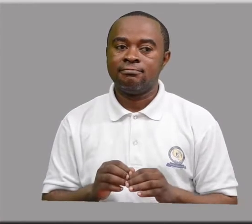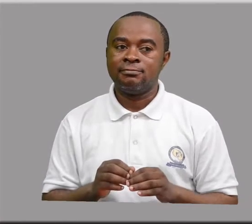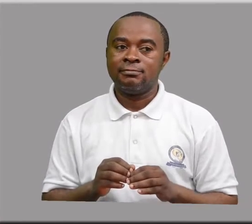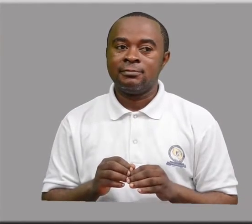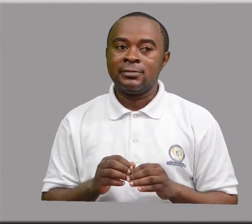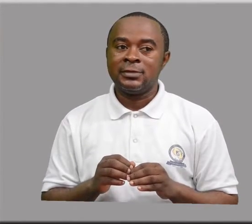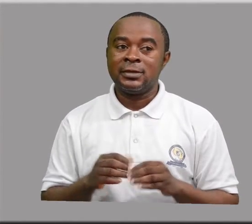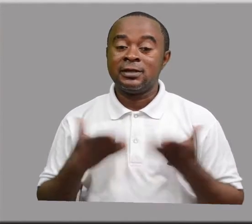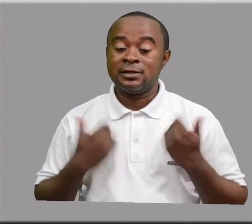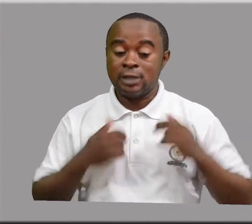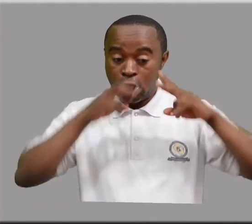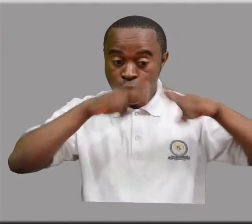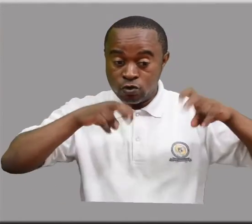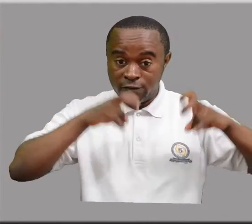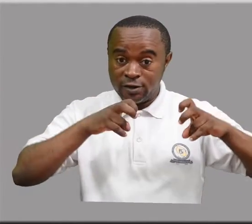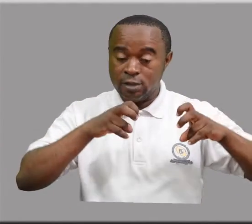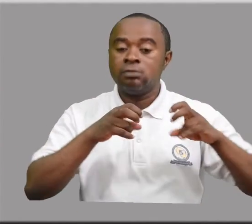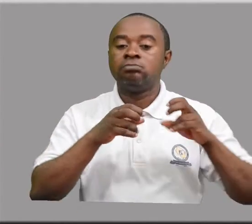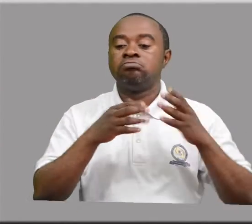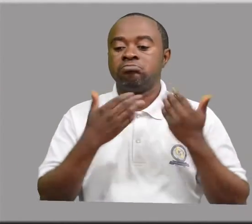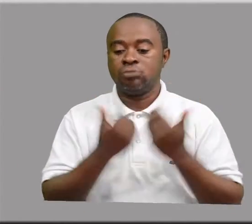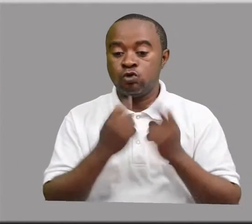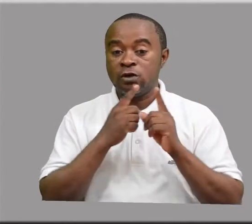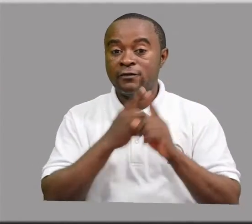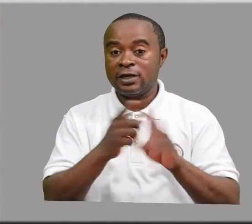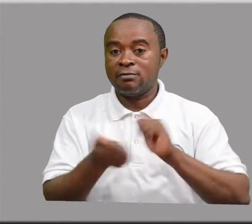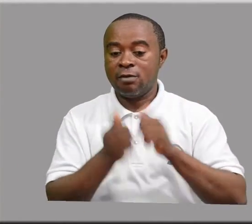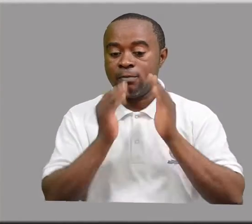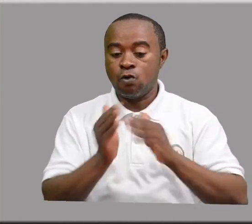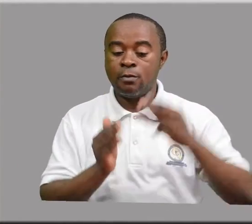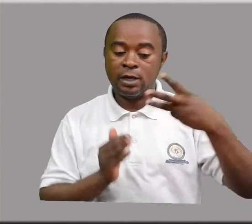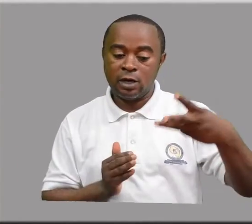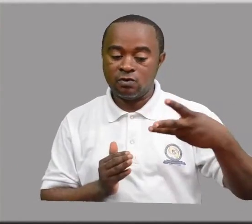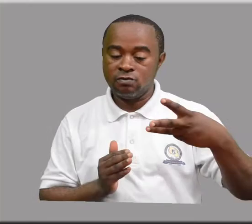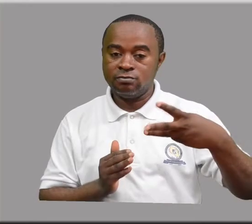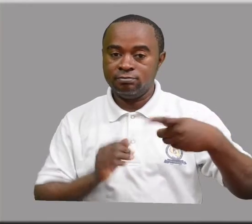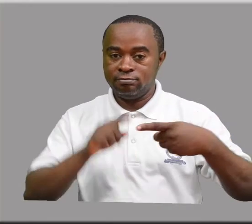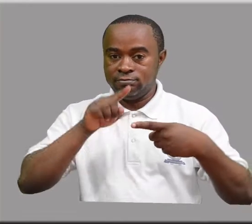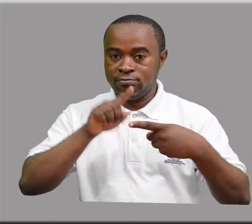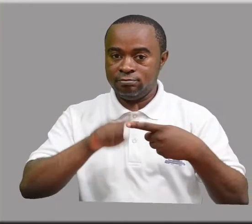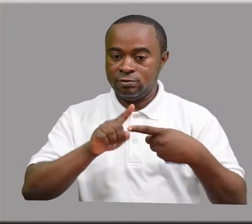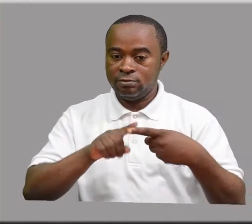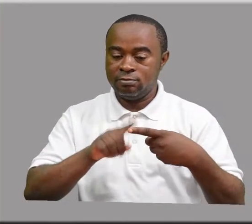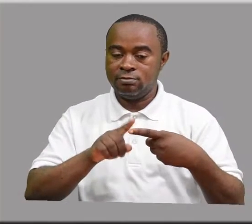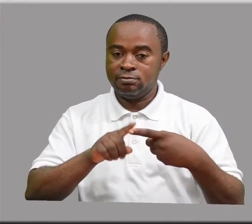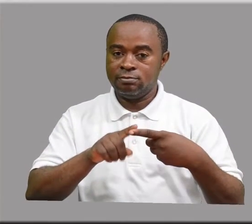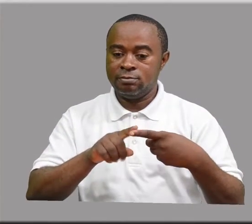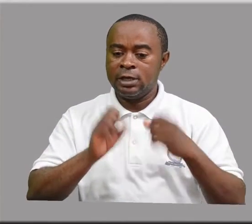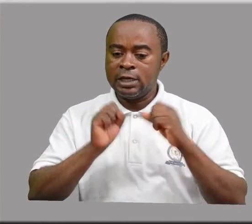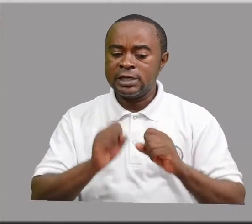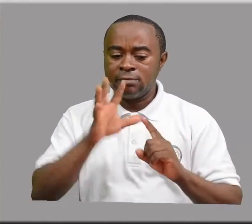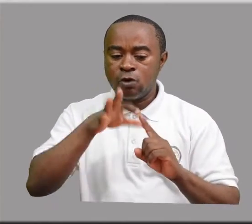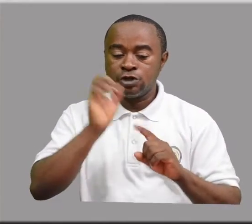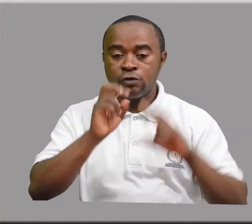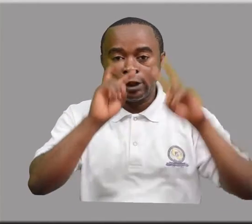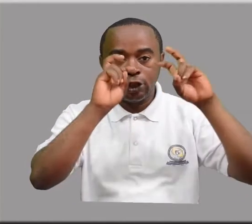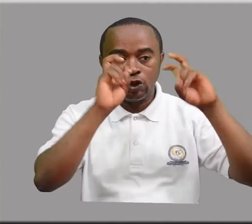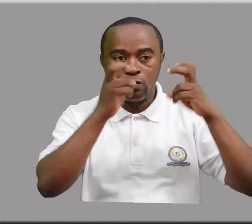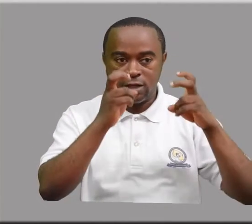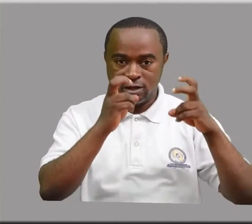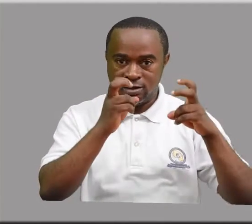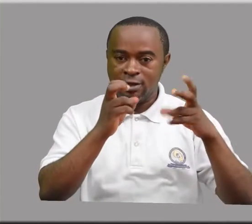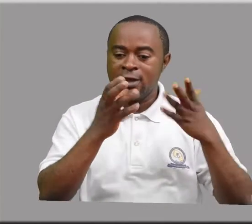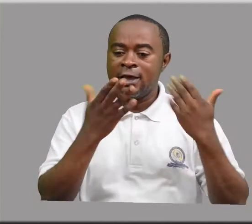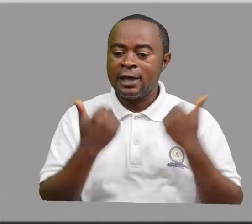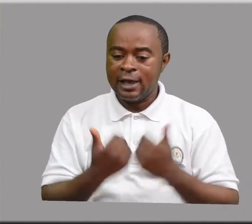research is concerned with three steps. The first one is to come up with the topic or